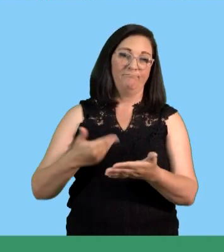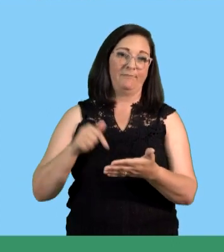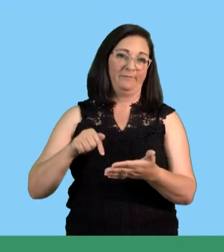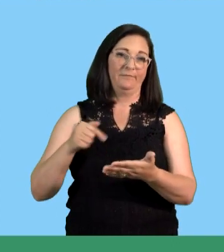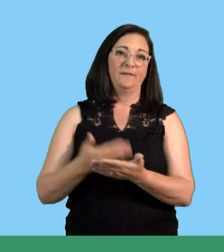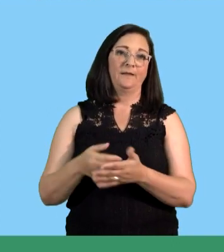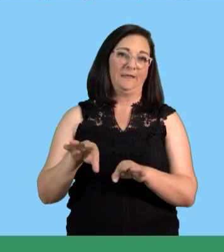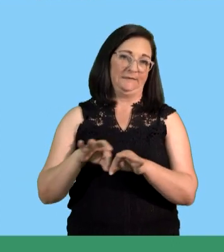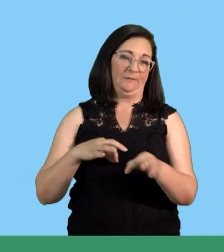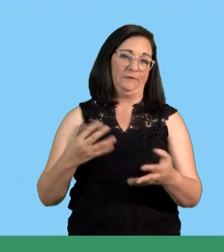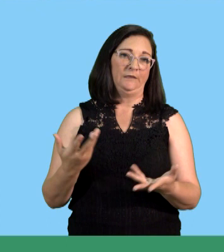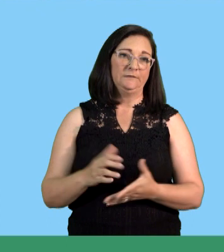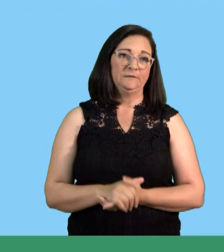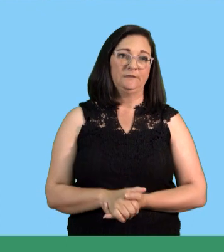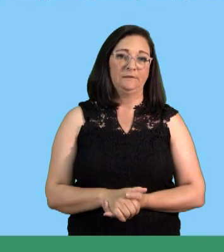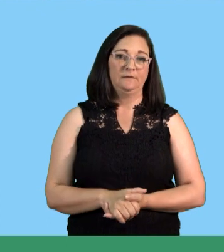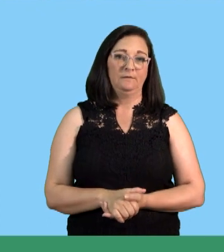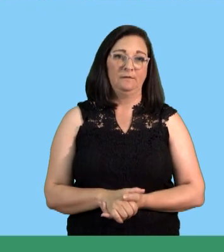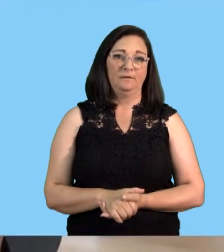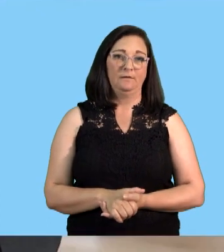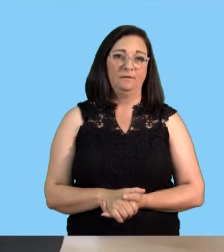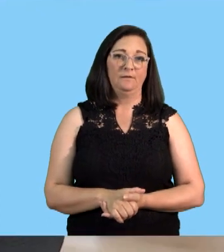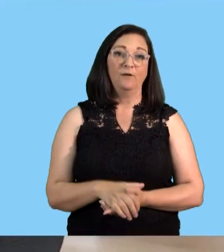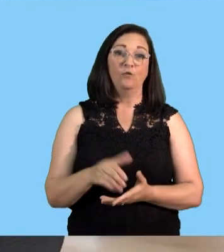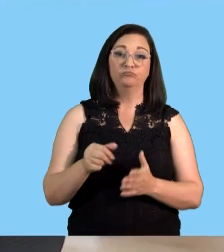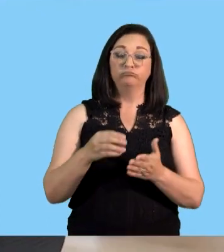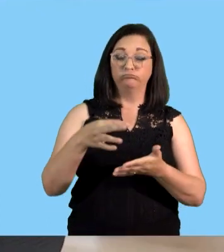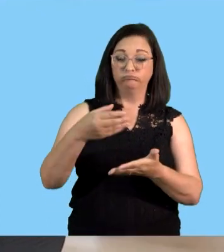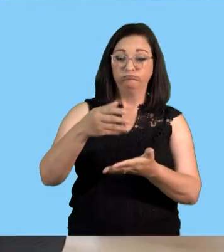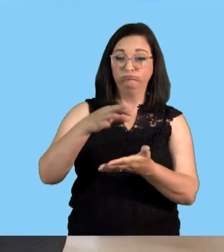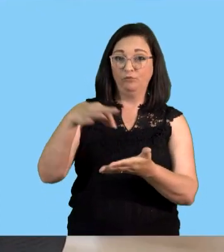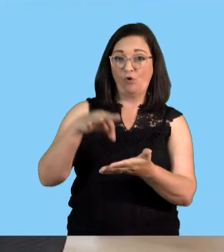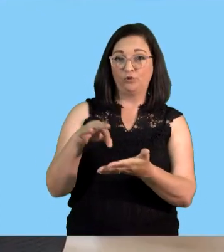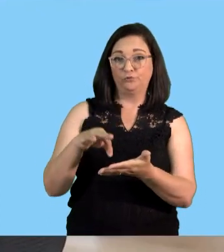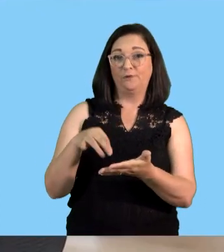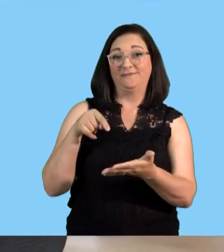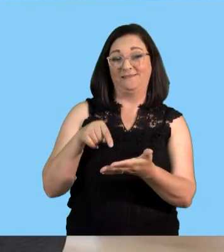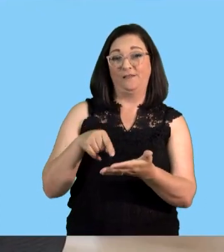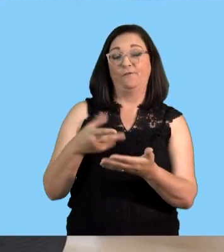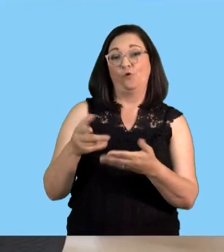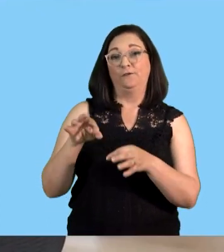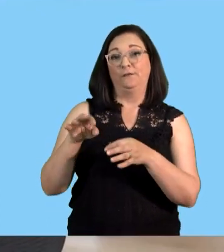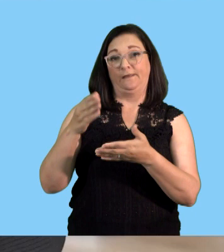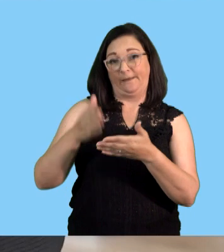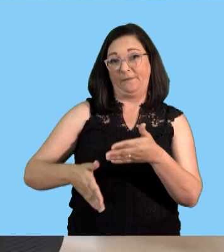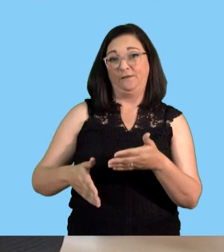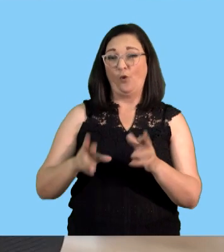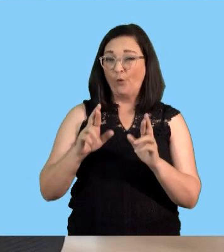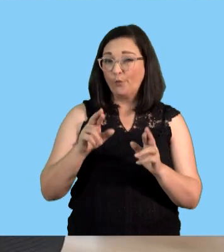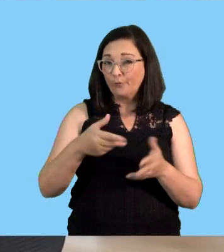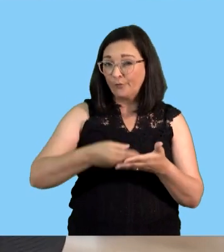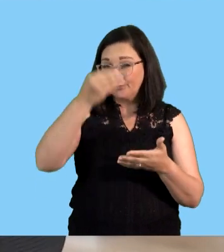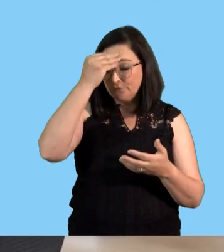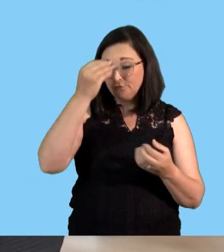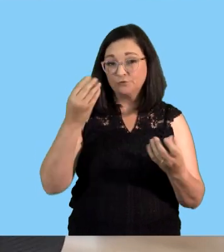the contract can be terminated. So those are the employment contracts or termination of the contract. I